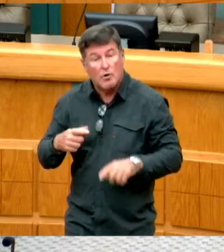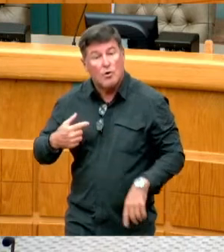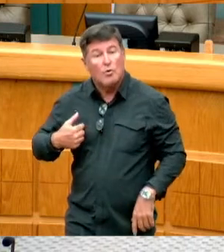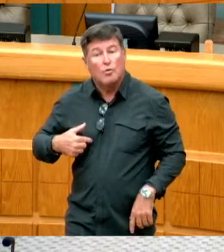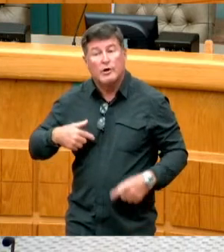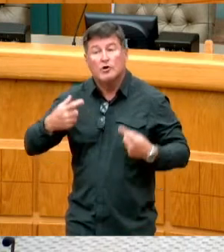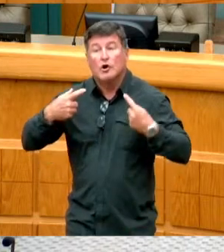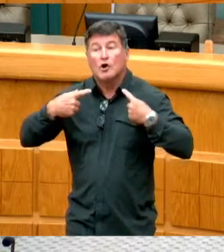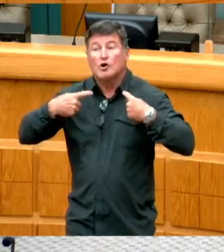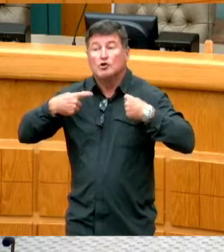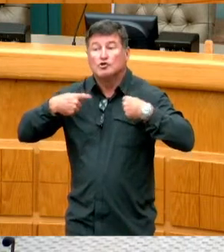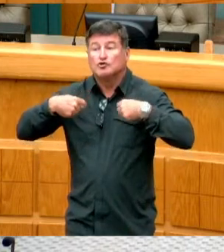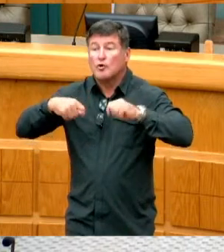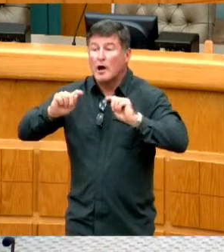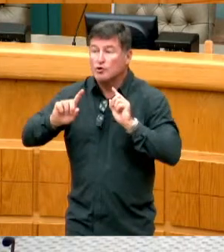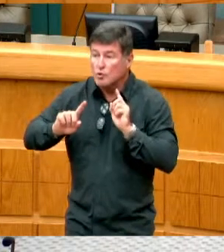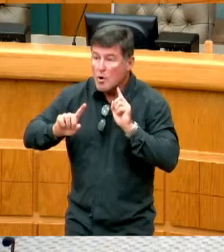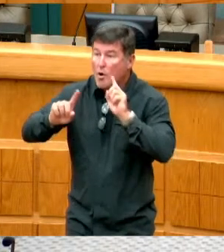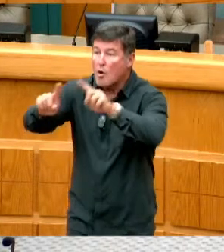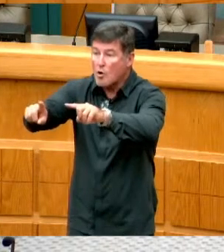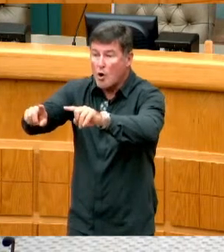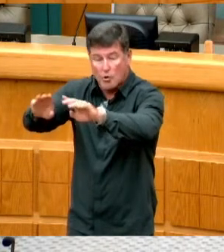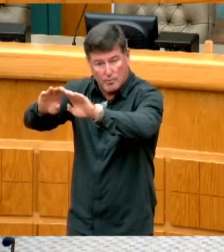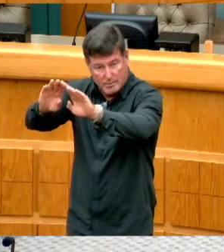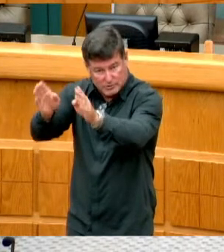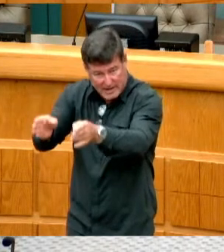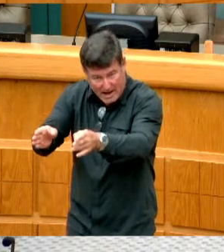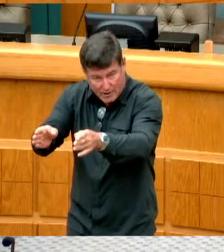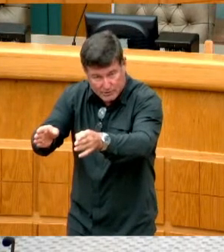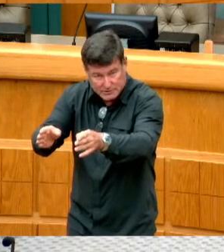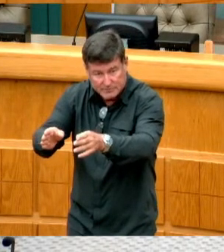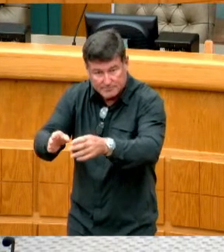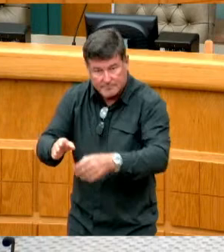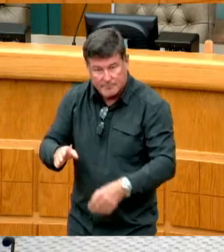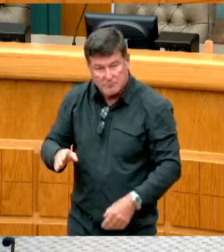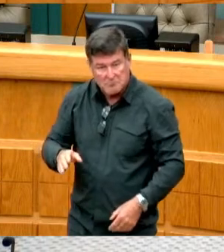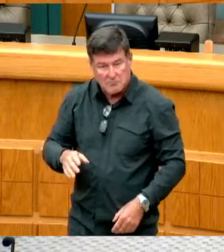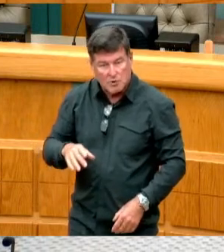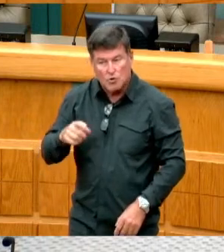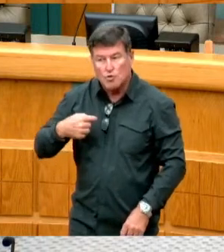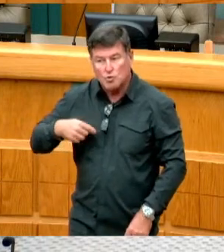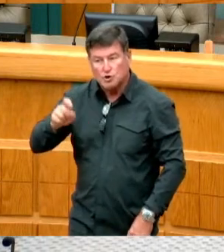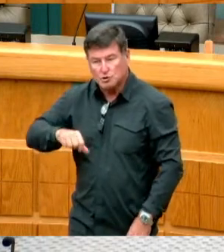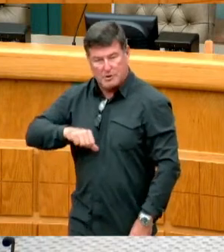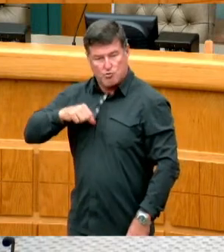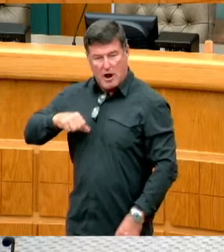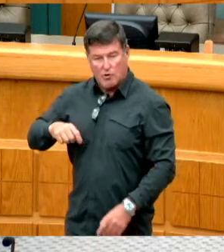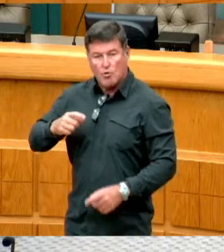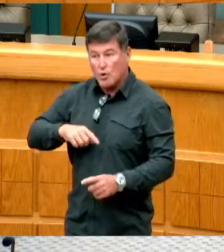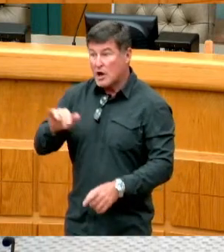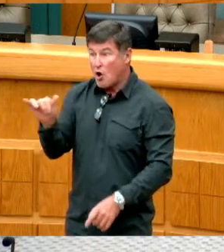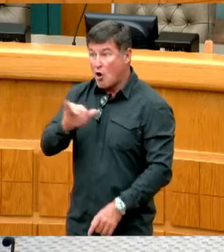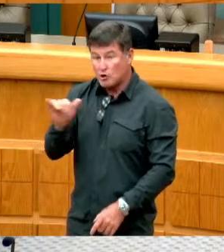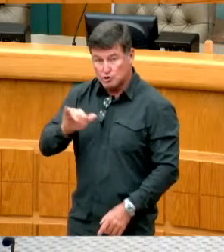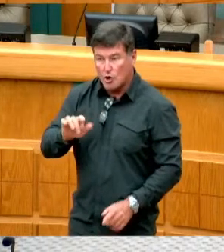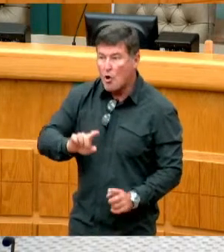to those in their home is also a great source of pride. And I want to thank Chief Rocha and the